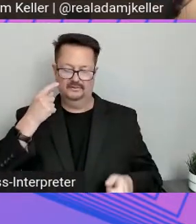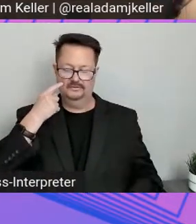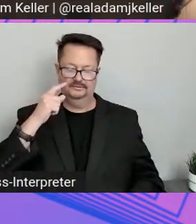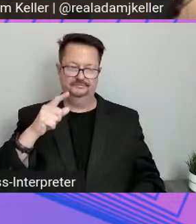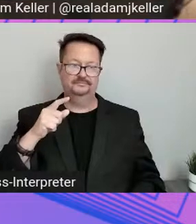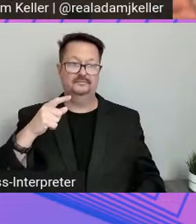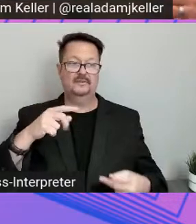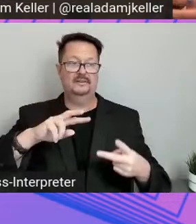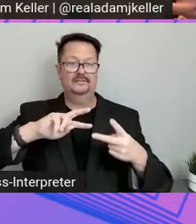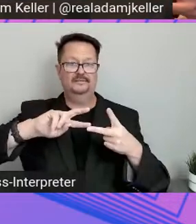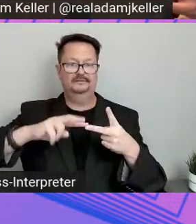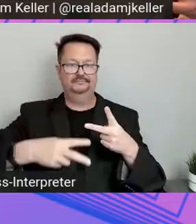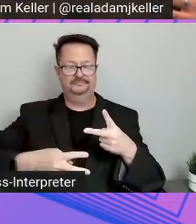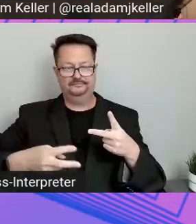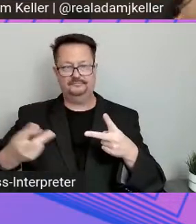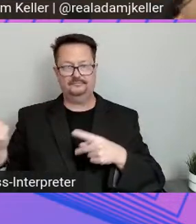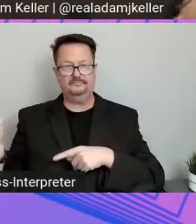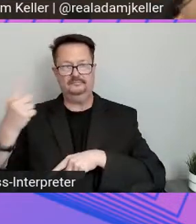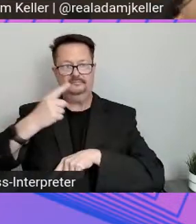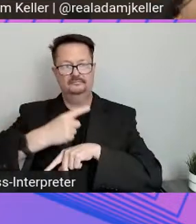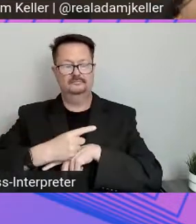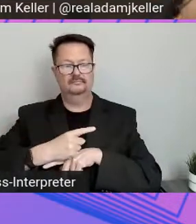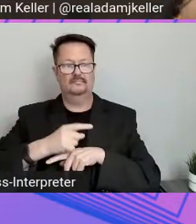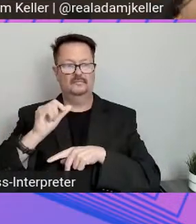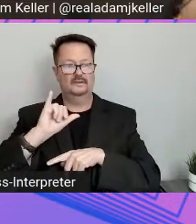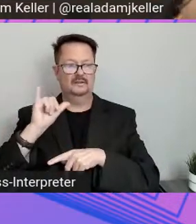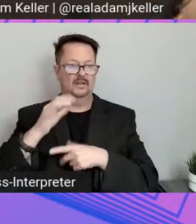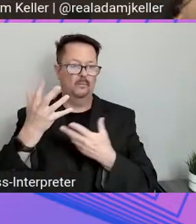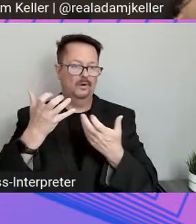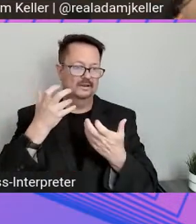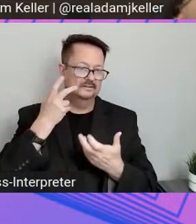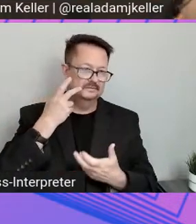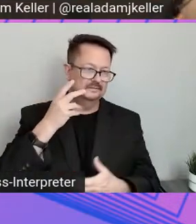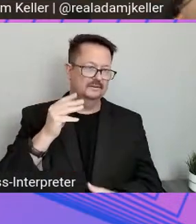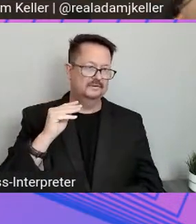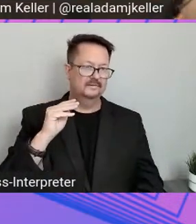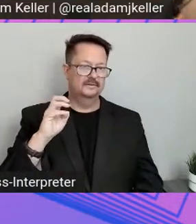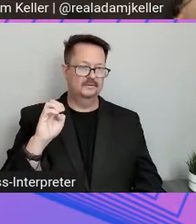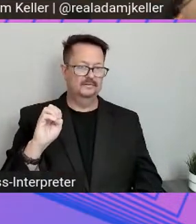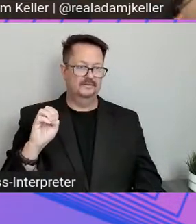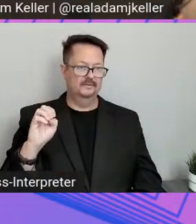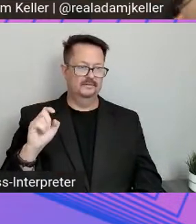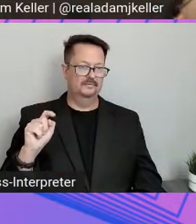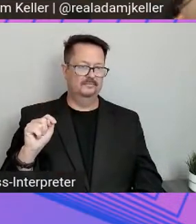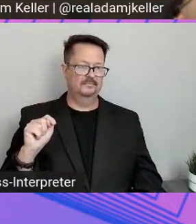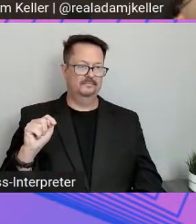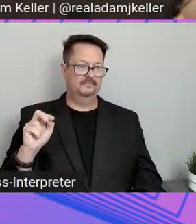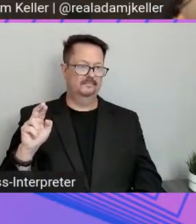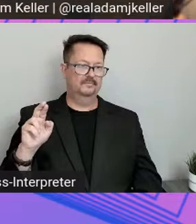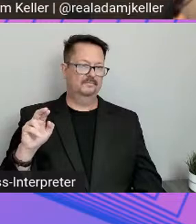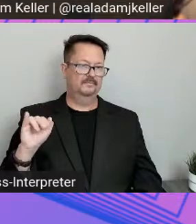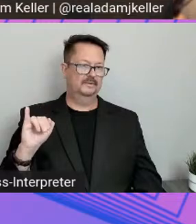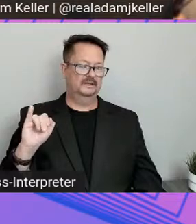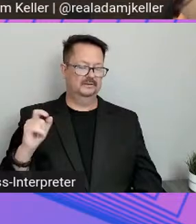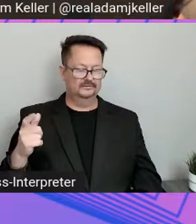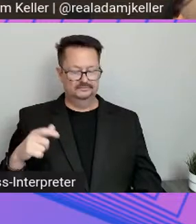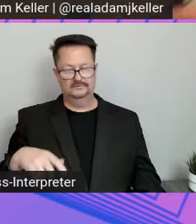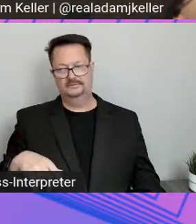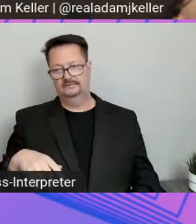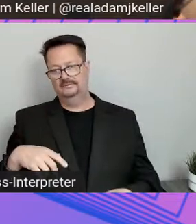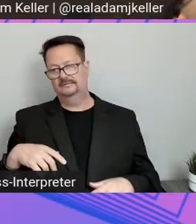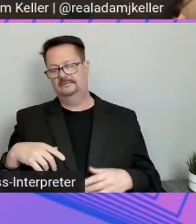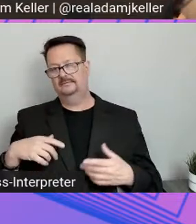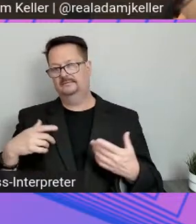type stuff. So I want to see metrics, logs for my application. I want to set up auto scaling based